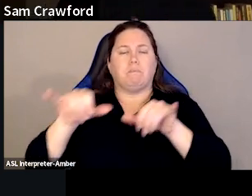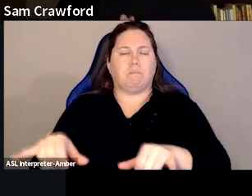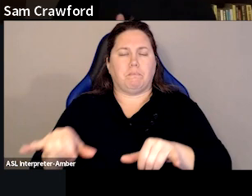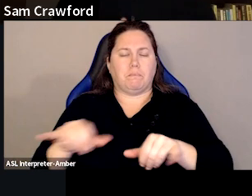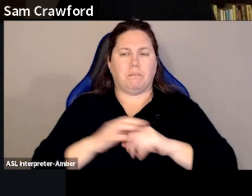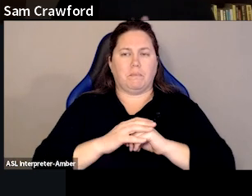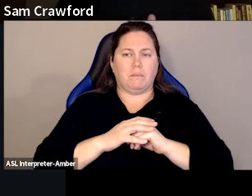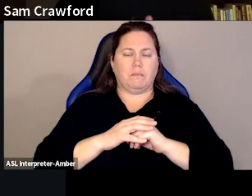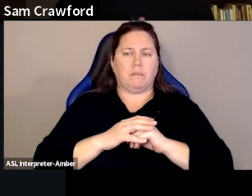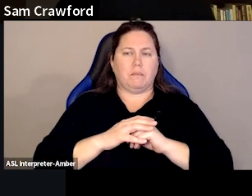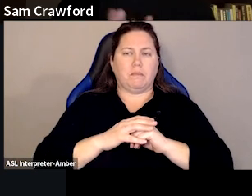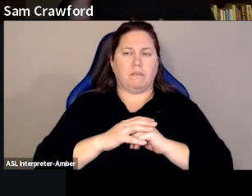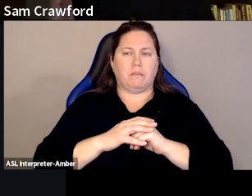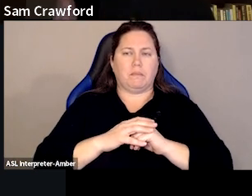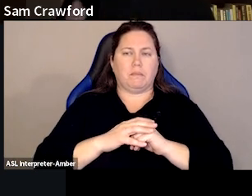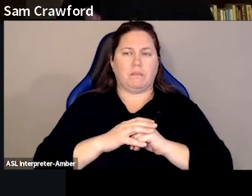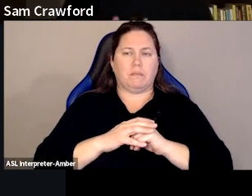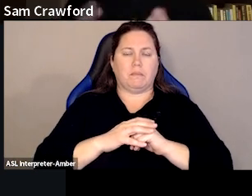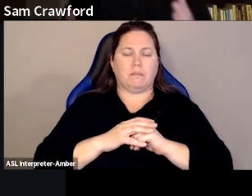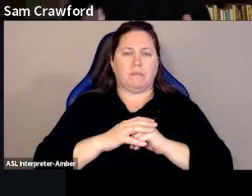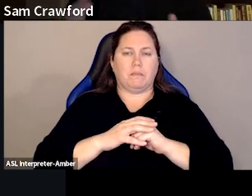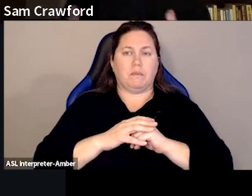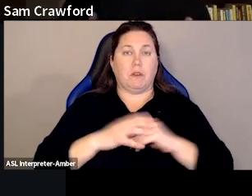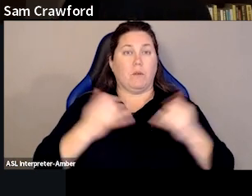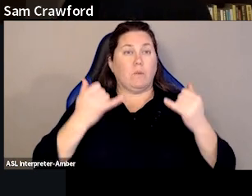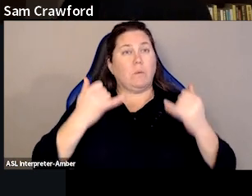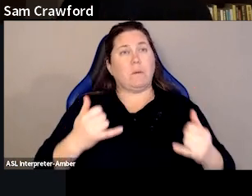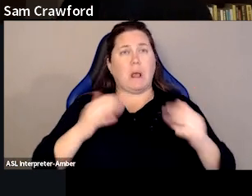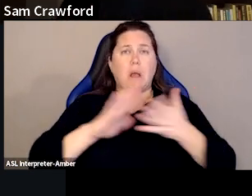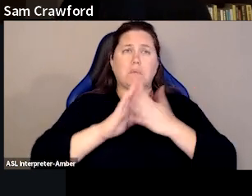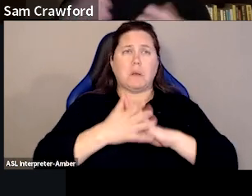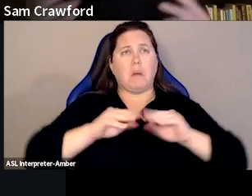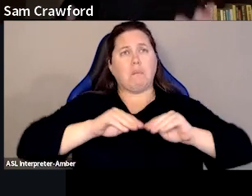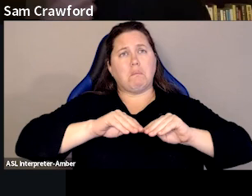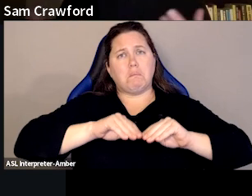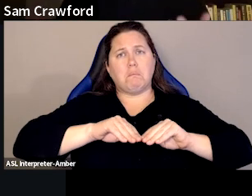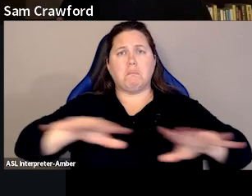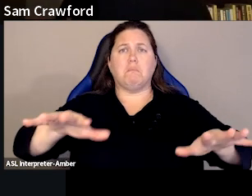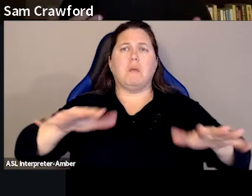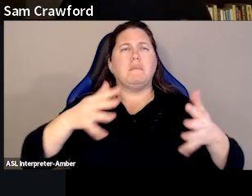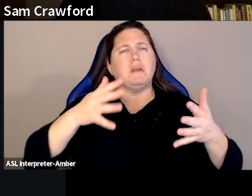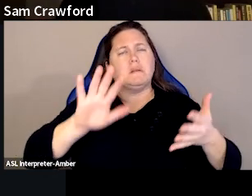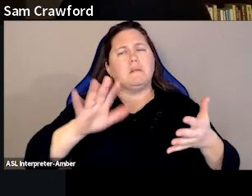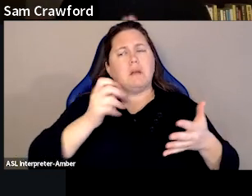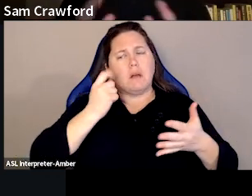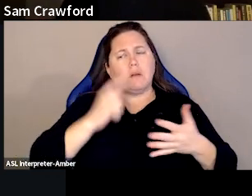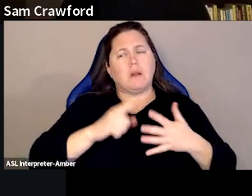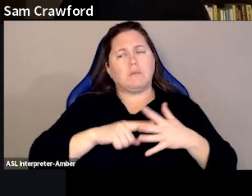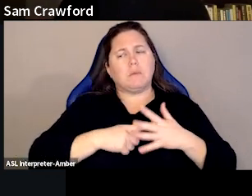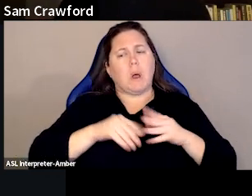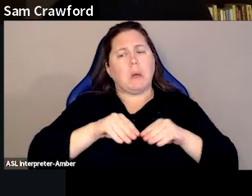fully fledged movement. And even though it's still in its relative infancy, it's been slowly bubbling up under our noses for years